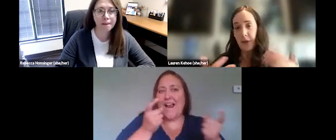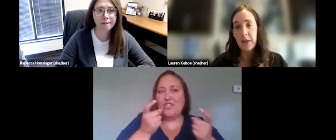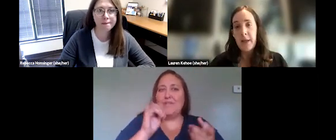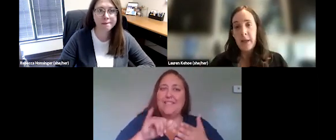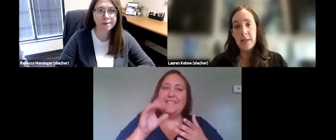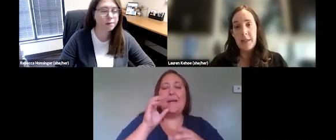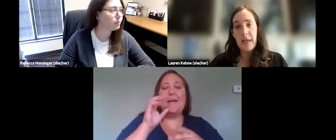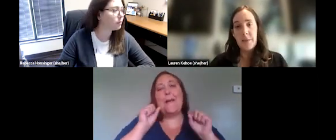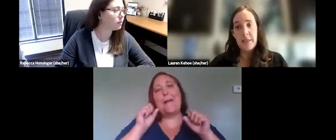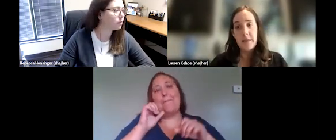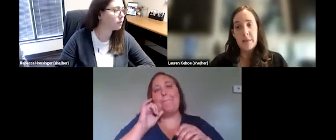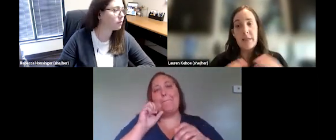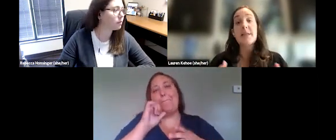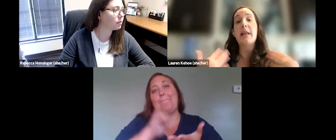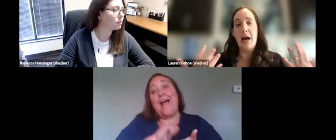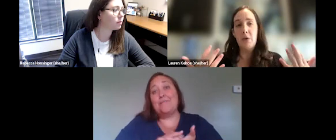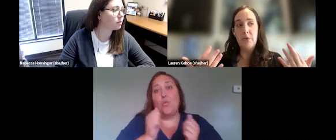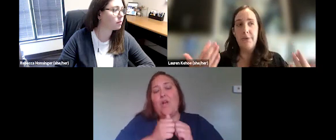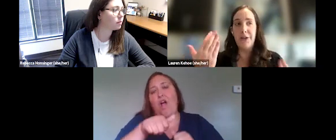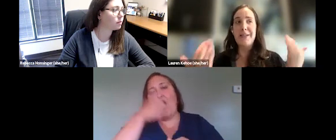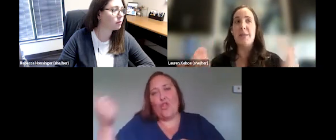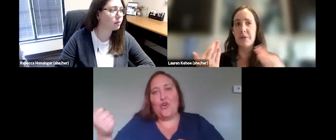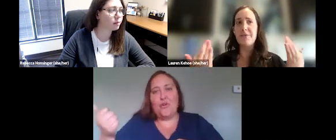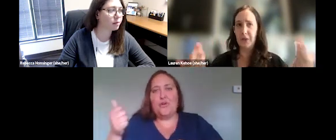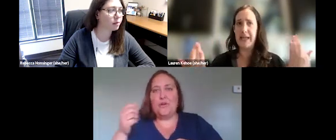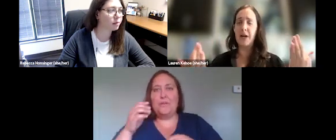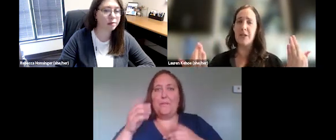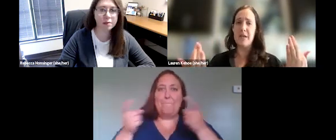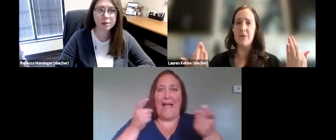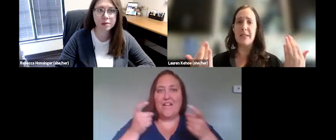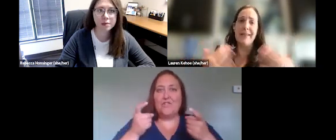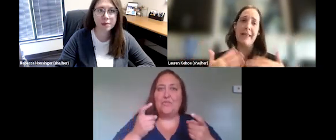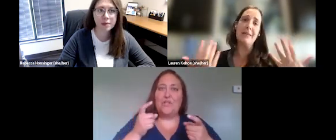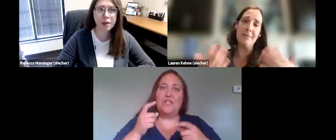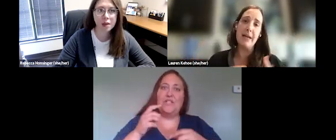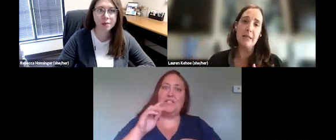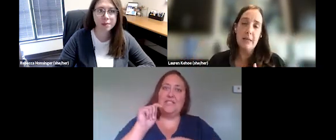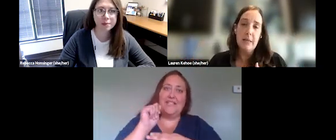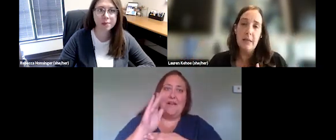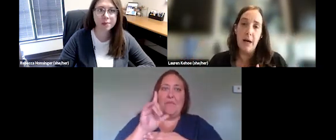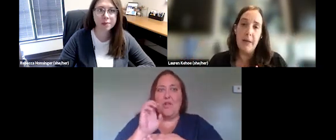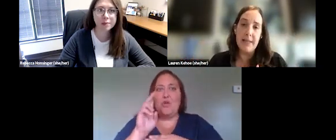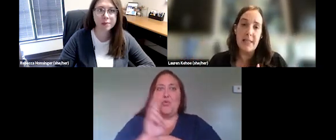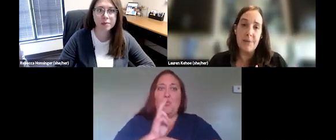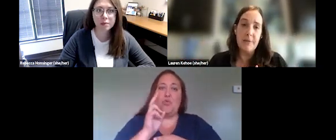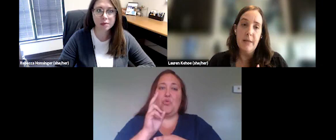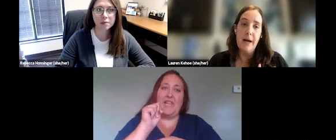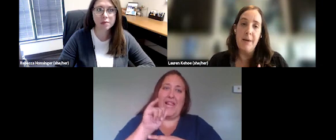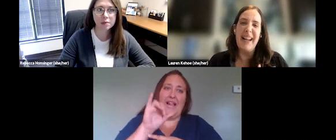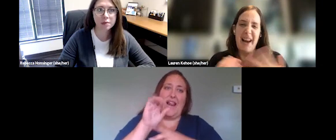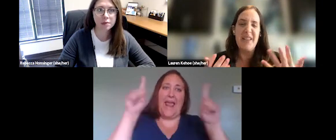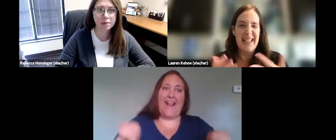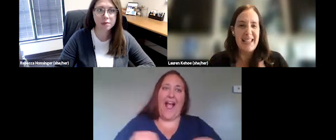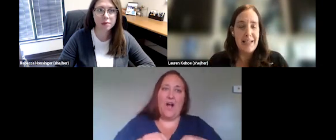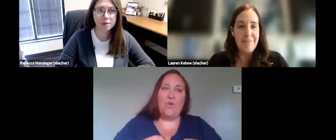design of other content management systems does allow for tables for layout to be used, and then they can be made accessible.